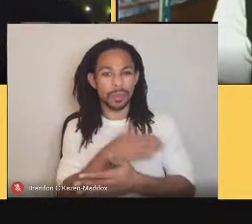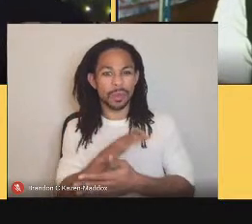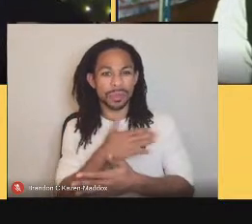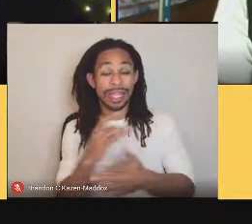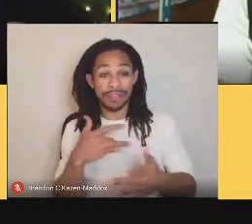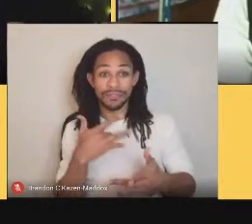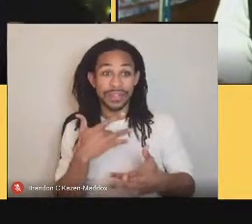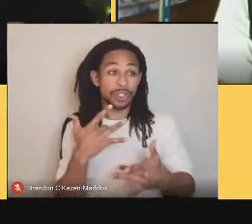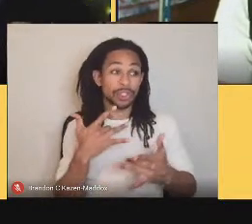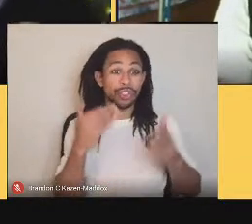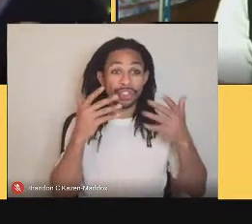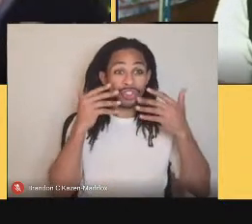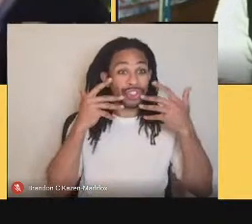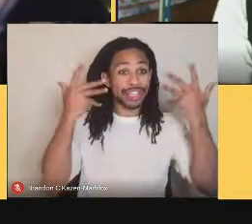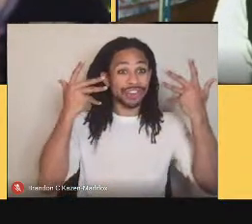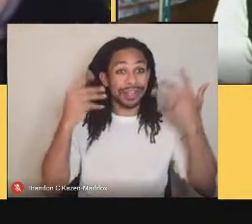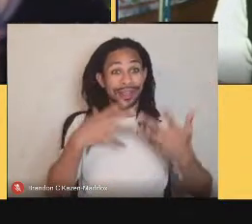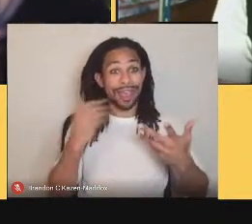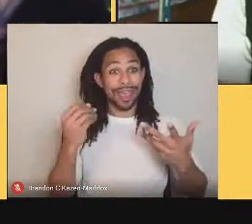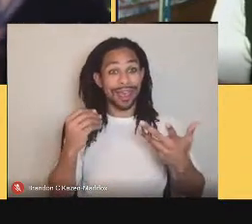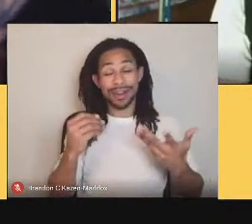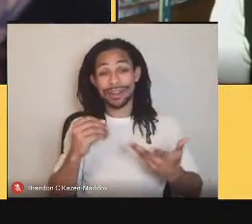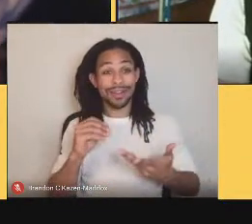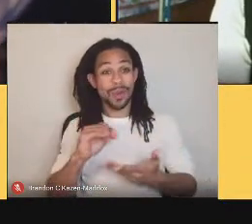cheery and wholesome, and yet